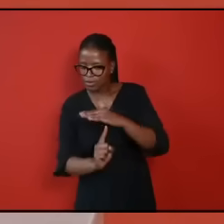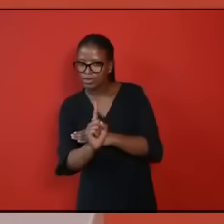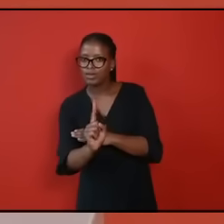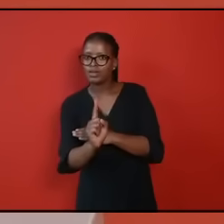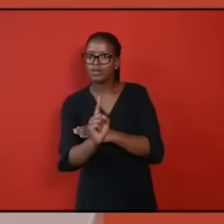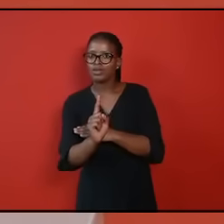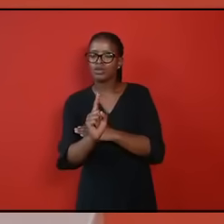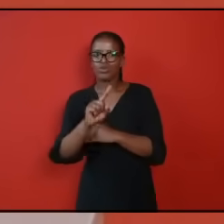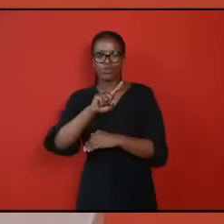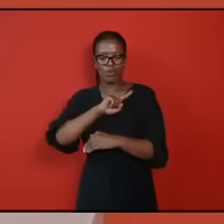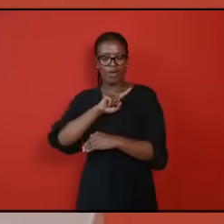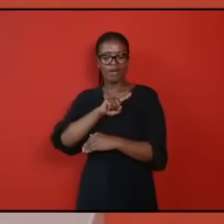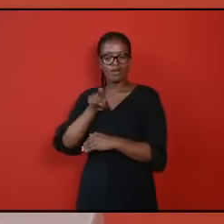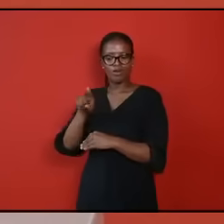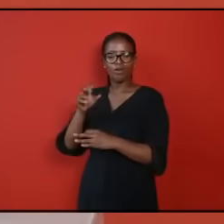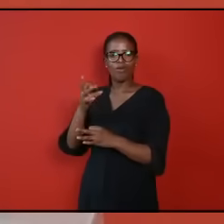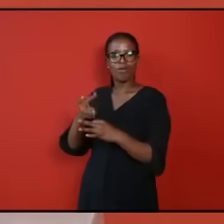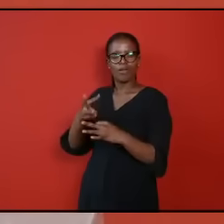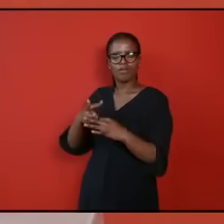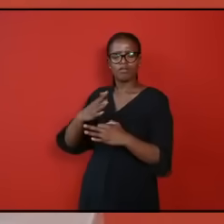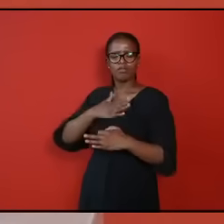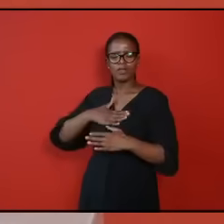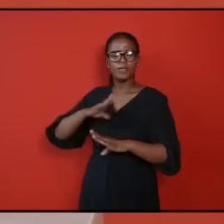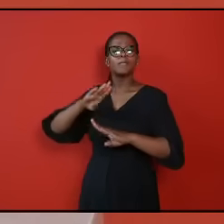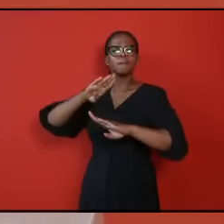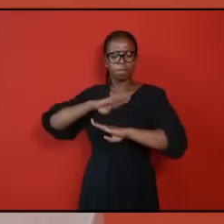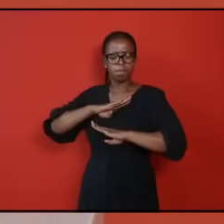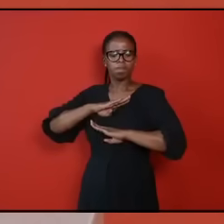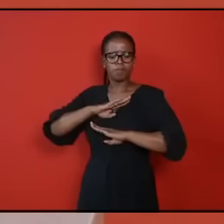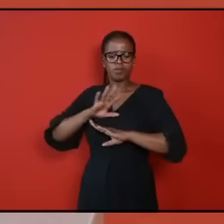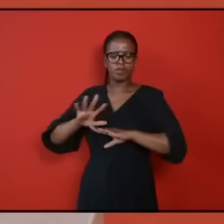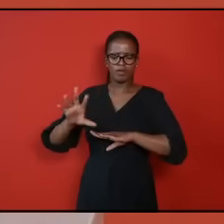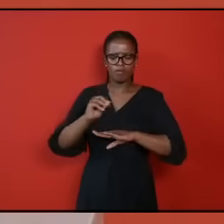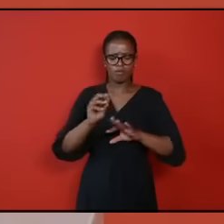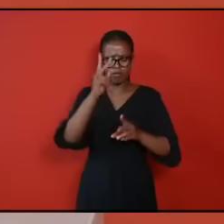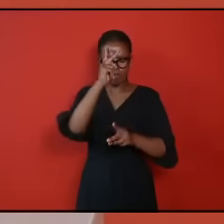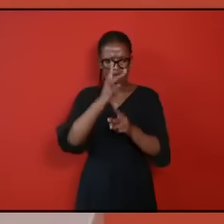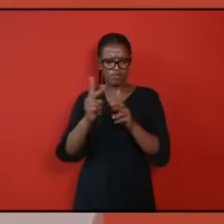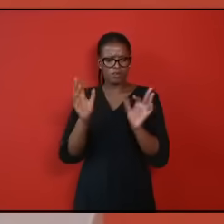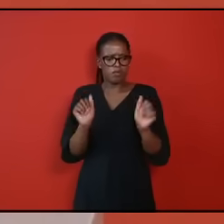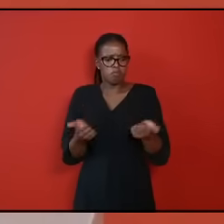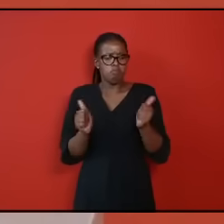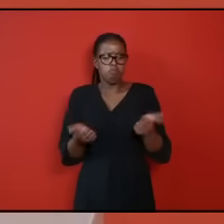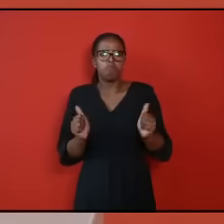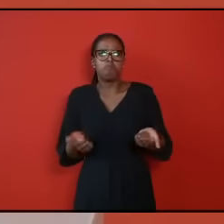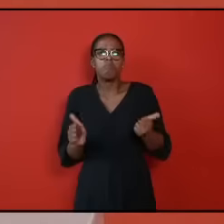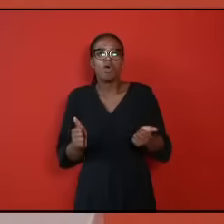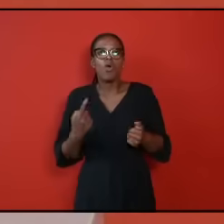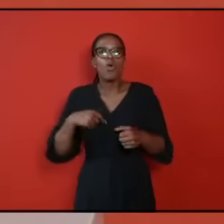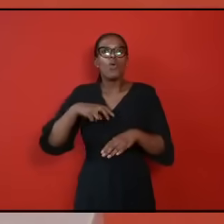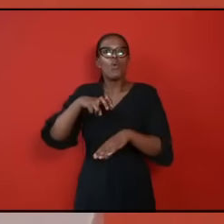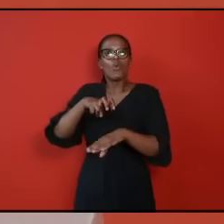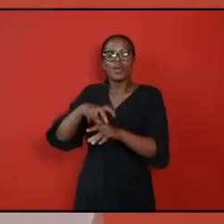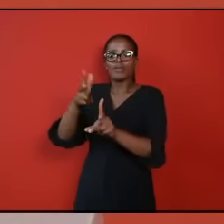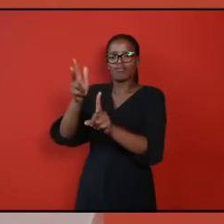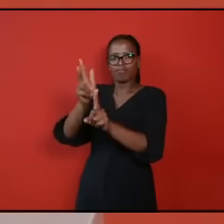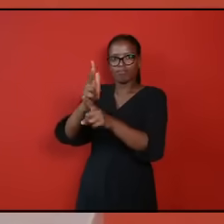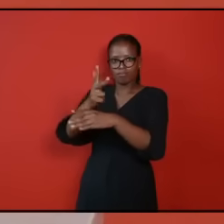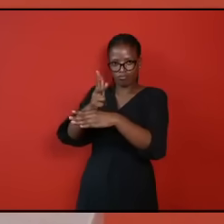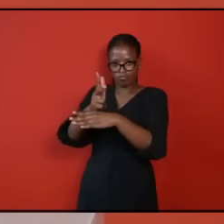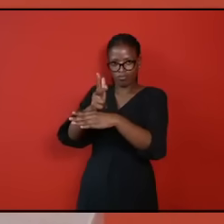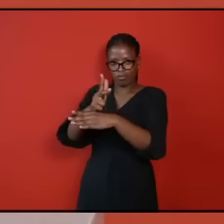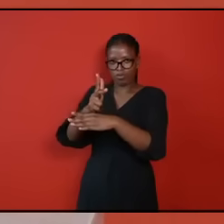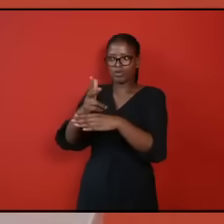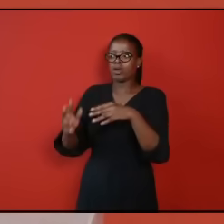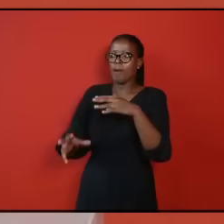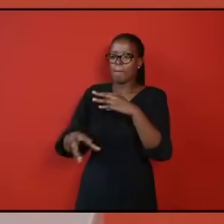Because she's satisfied or no, everything looks proper here. So please, we need dash cams in the cars.